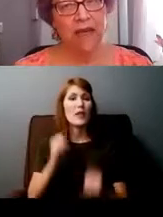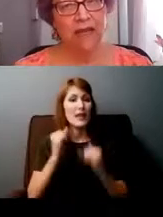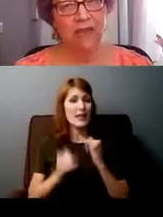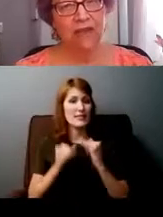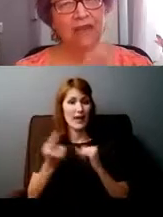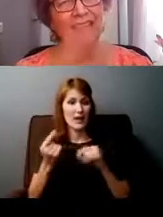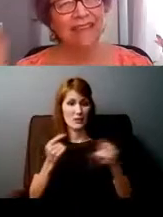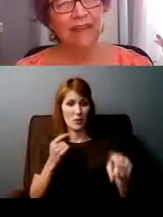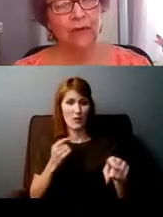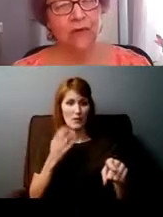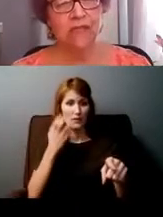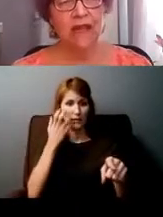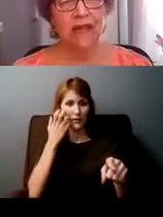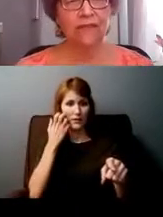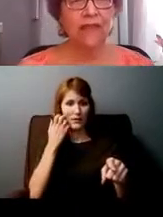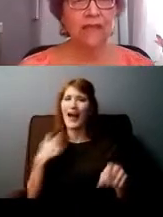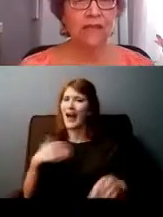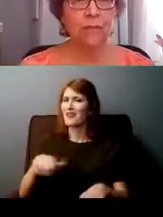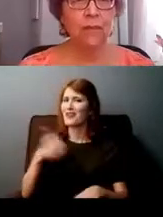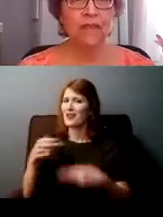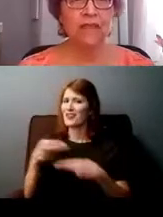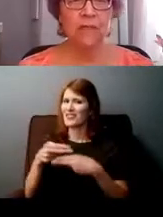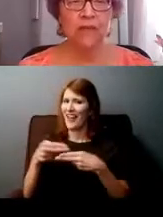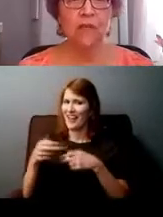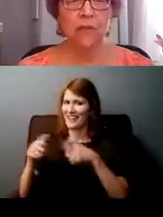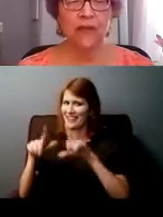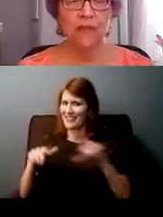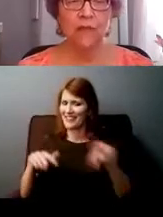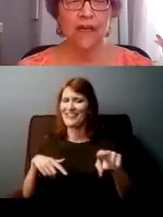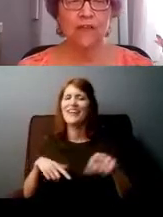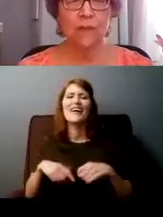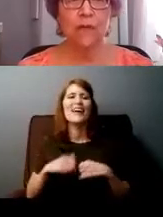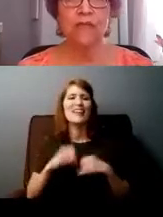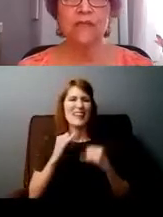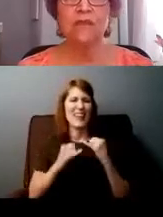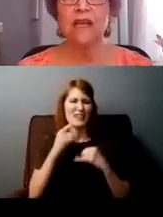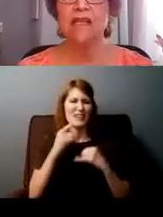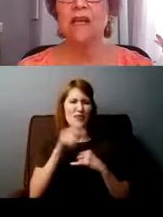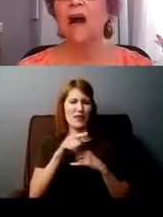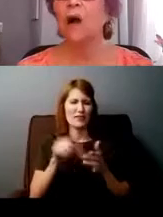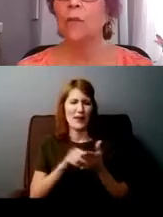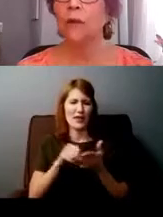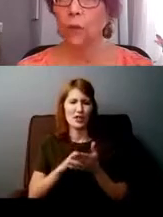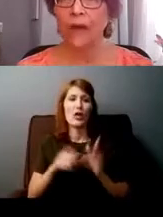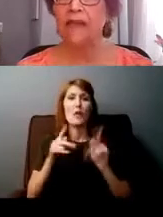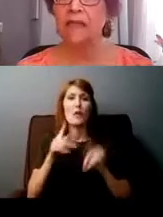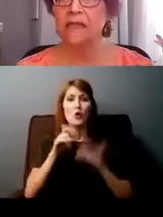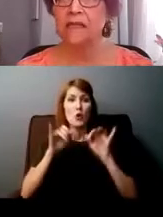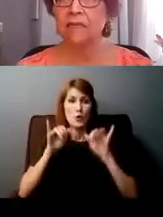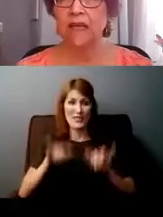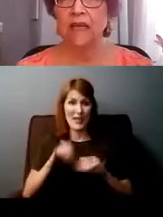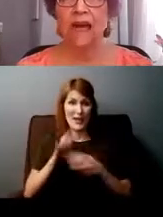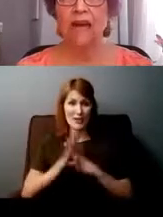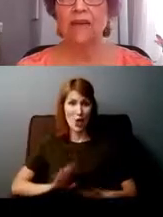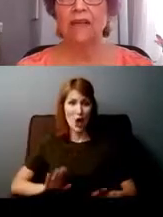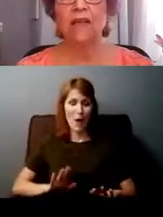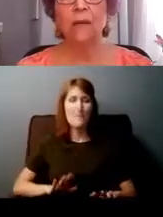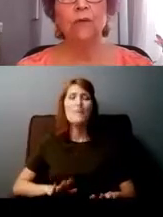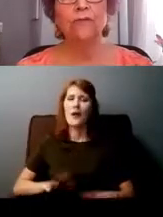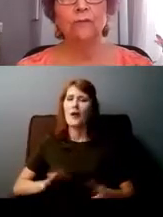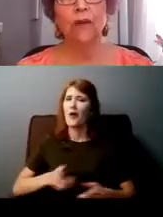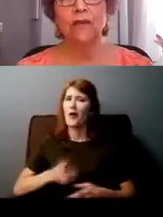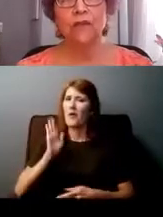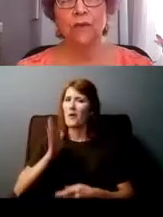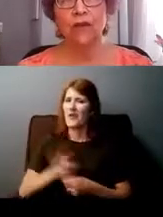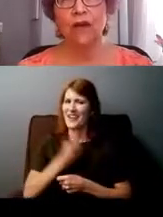this page, and I got another whole slide of these, but this one on this page, the person who stays calm wins. I've had a